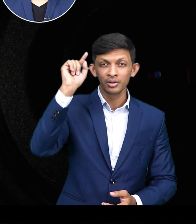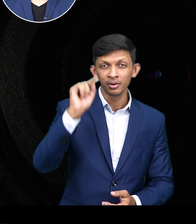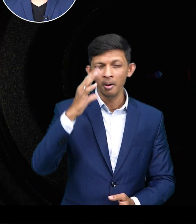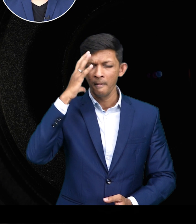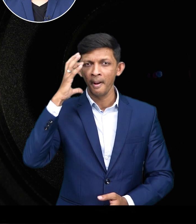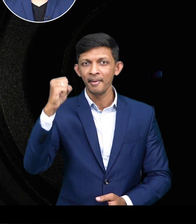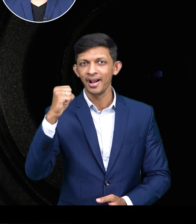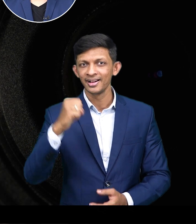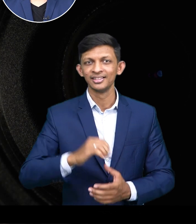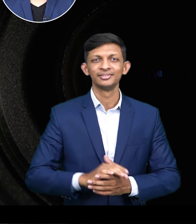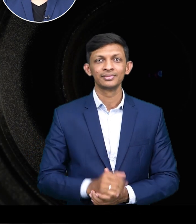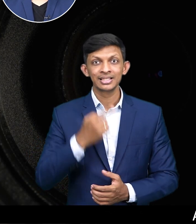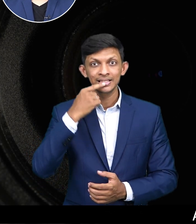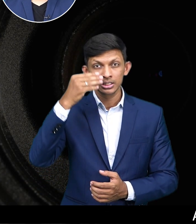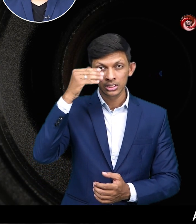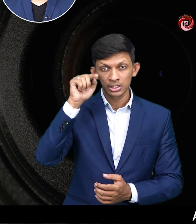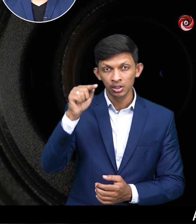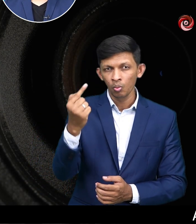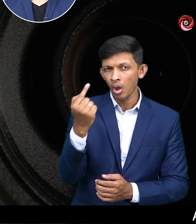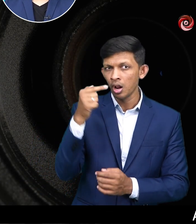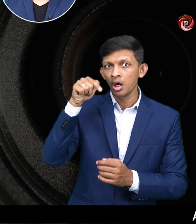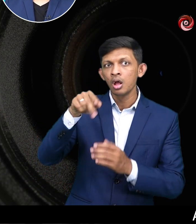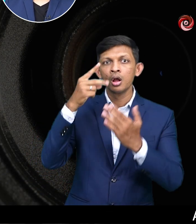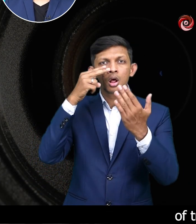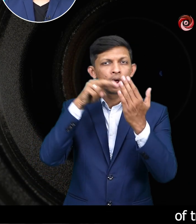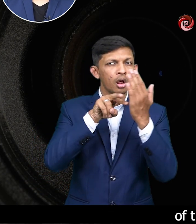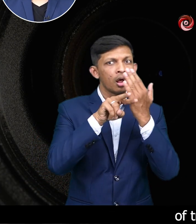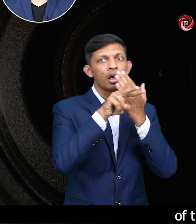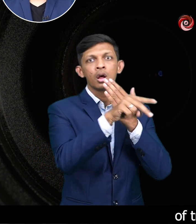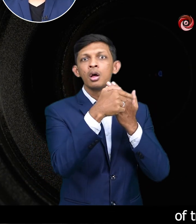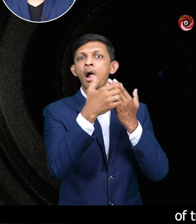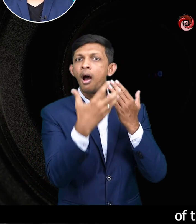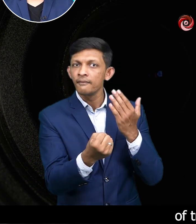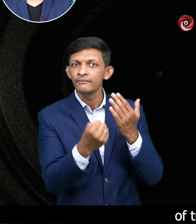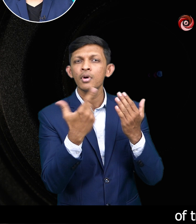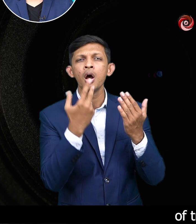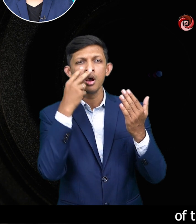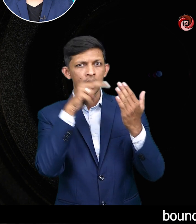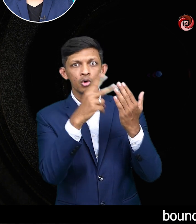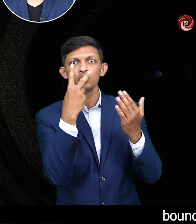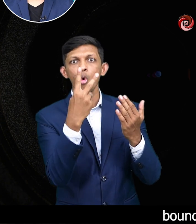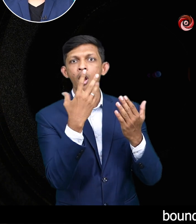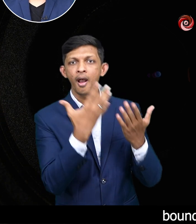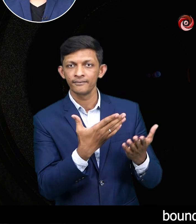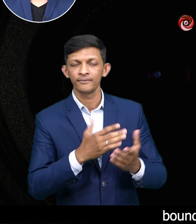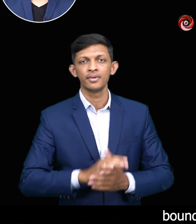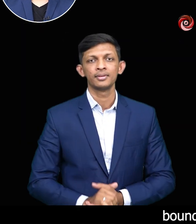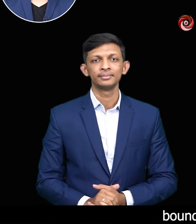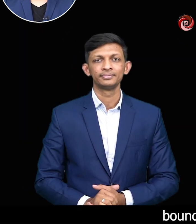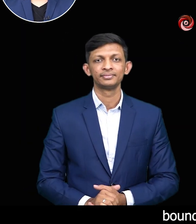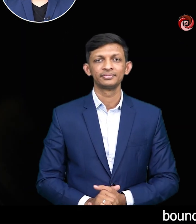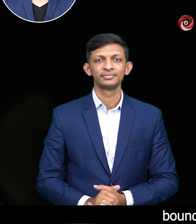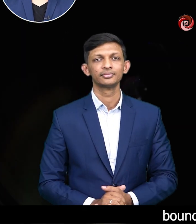Points to remember. A lens is a single piece of transparent glass material bound by 2